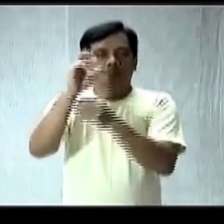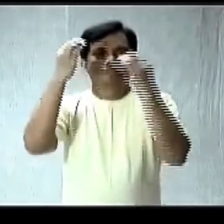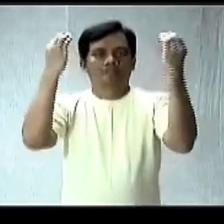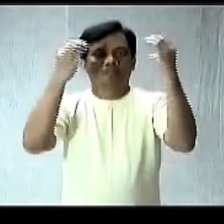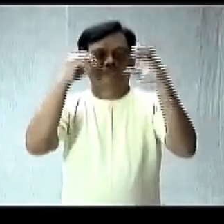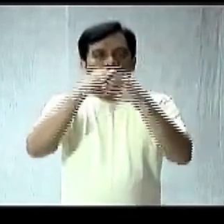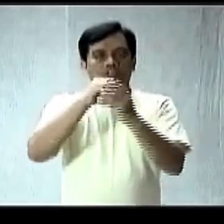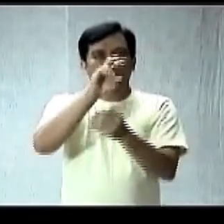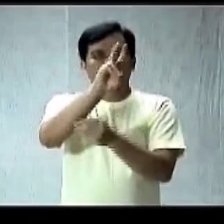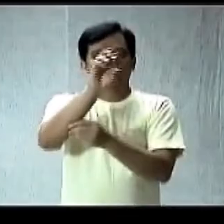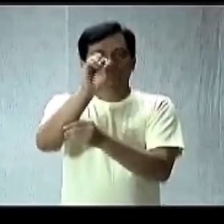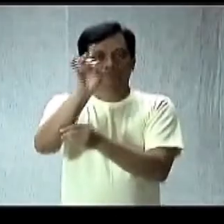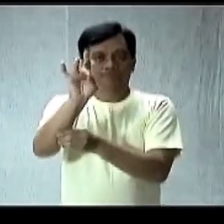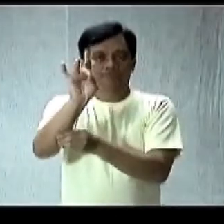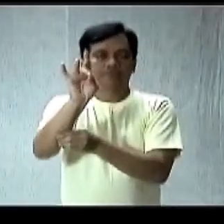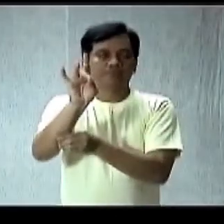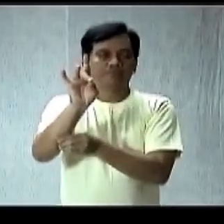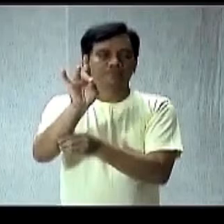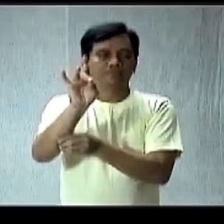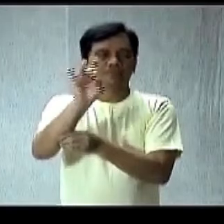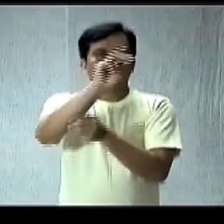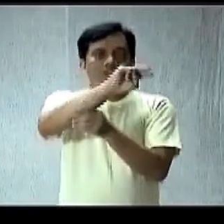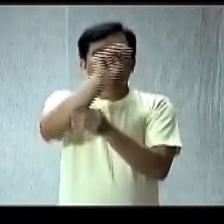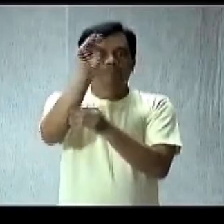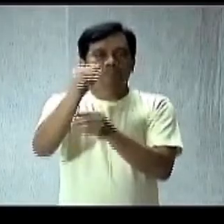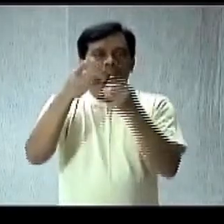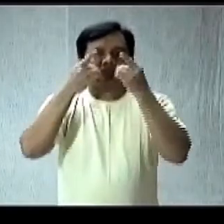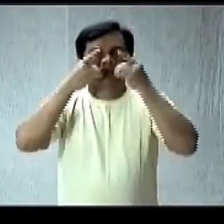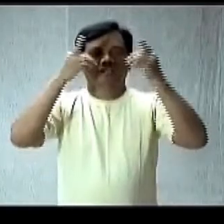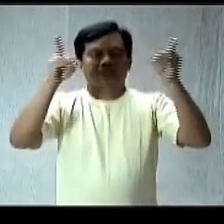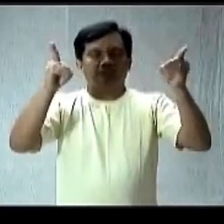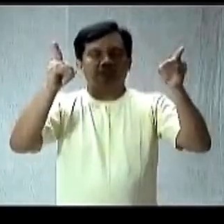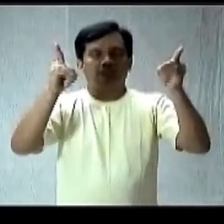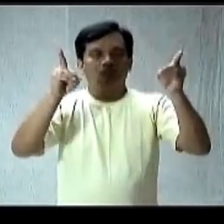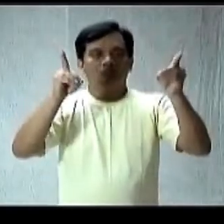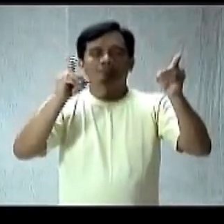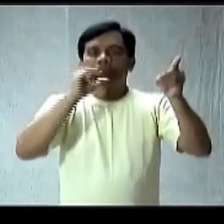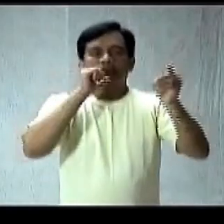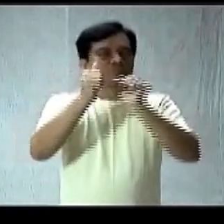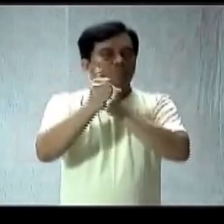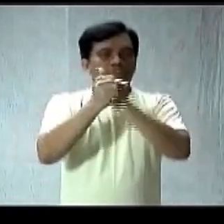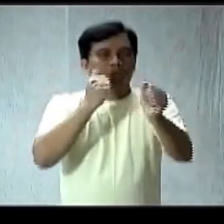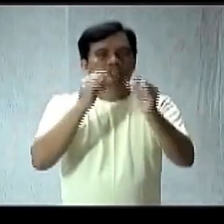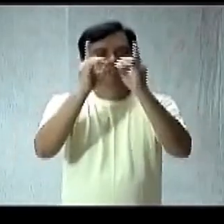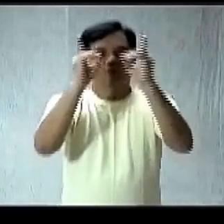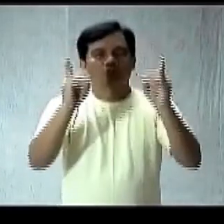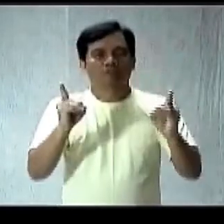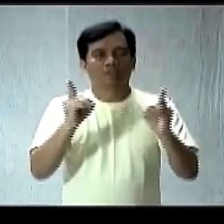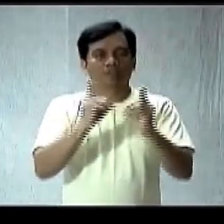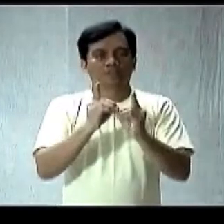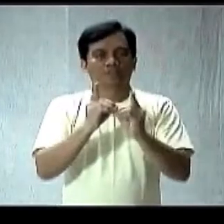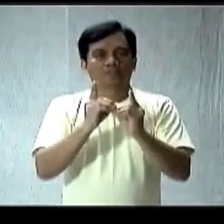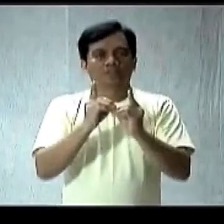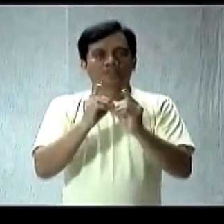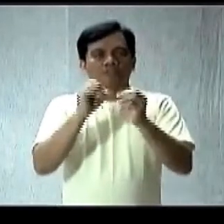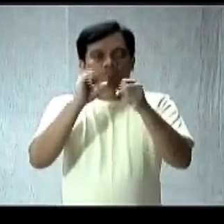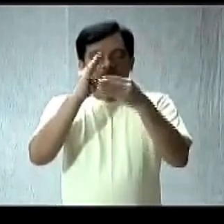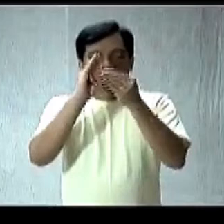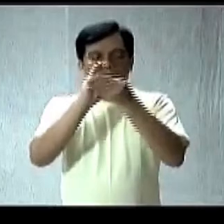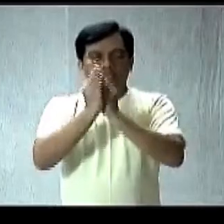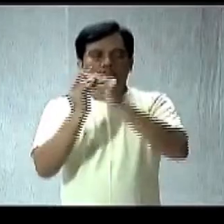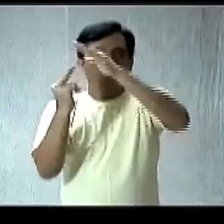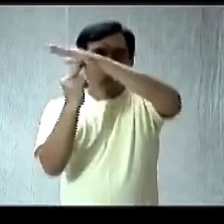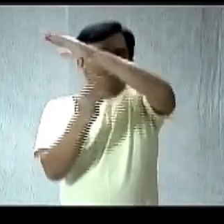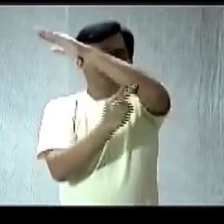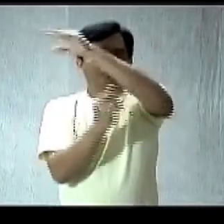celebration in 2008. The Manila Declaration, a non-binding document, acts as a bridge